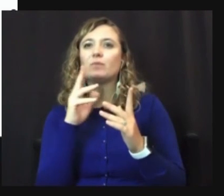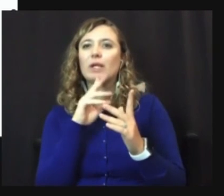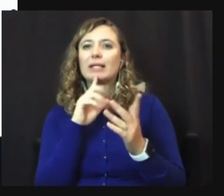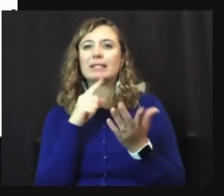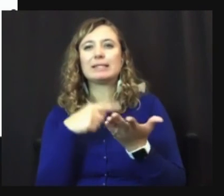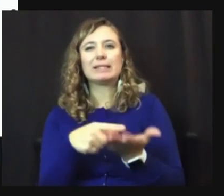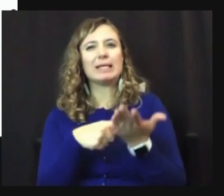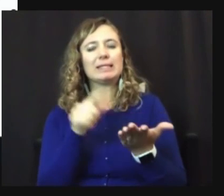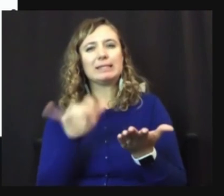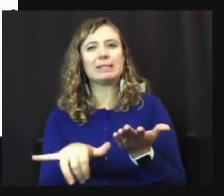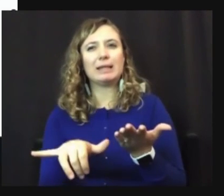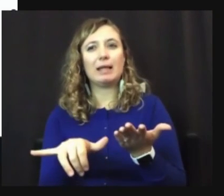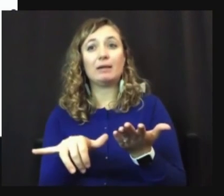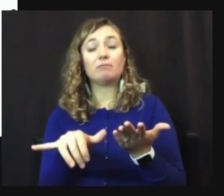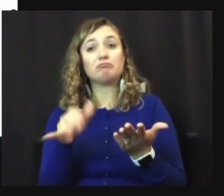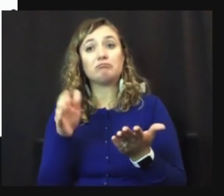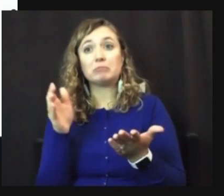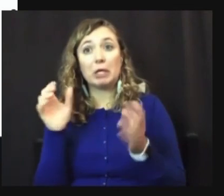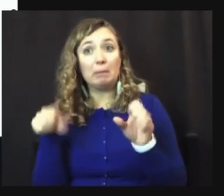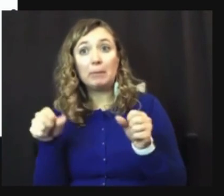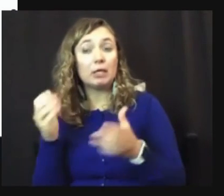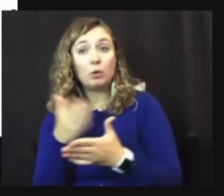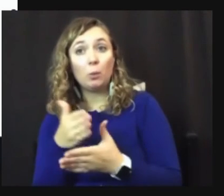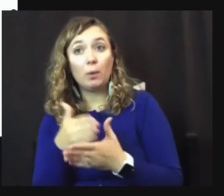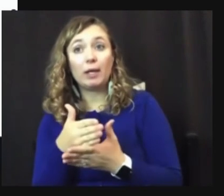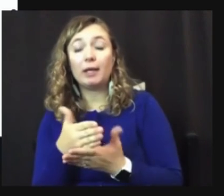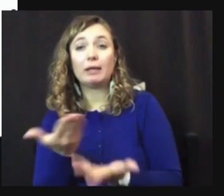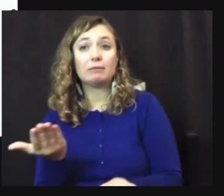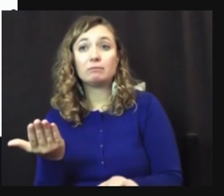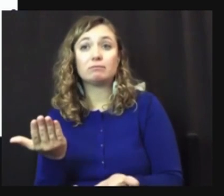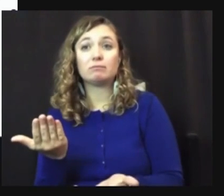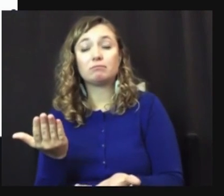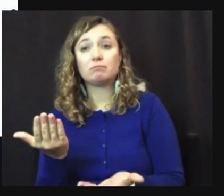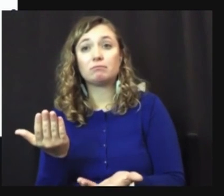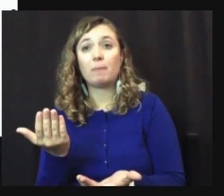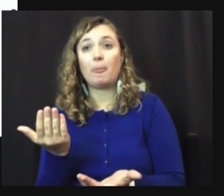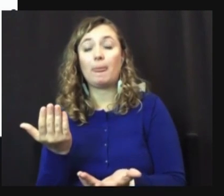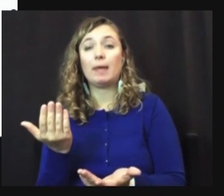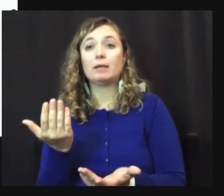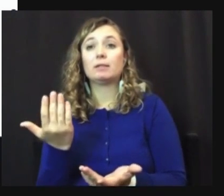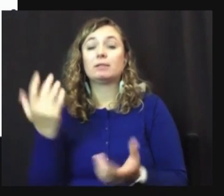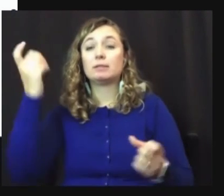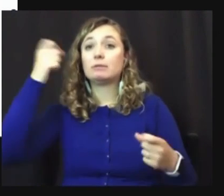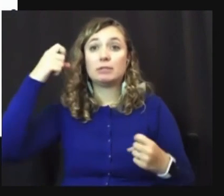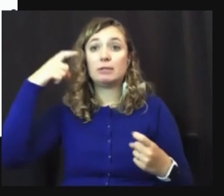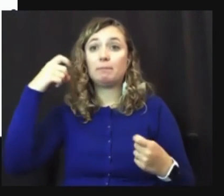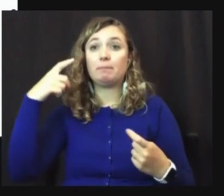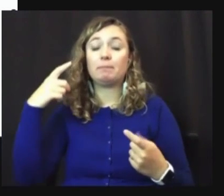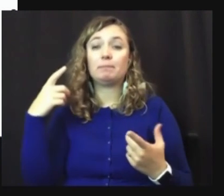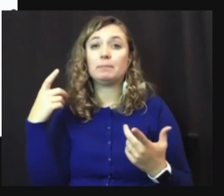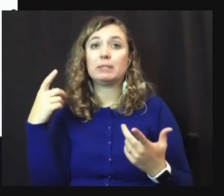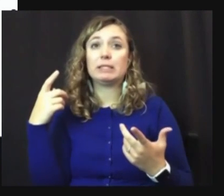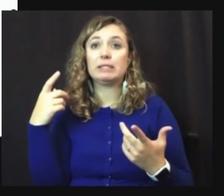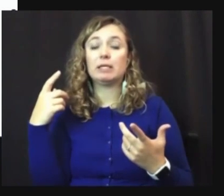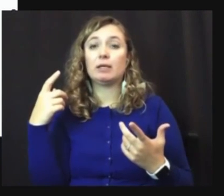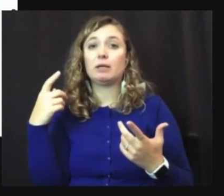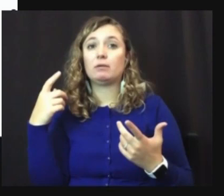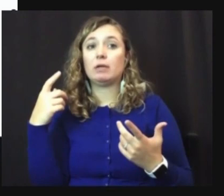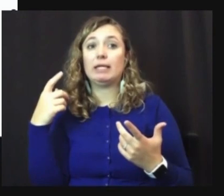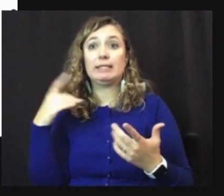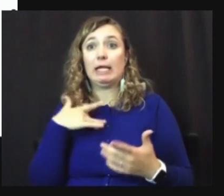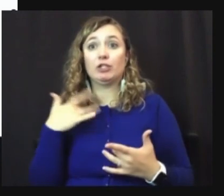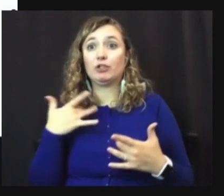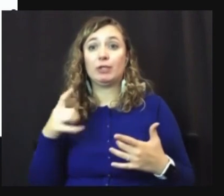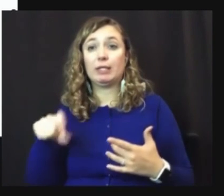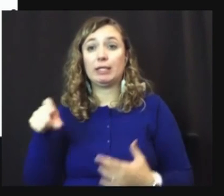that is a real thing. And also sometimes like stims can come, like sensory needs can come